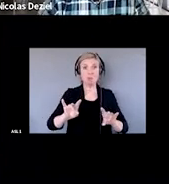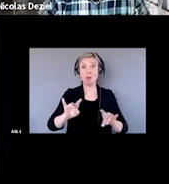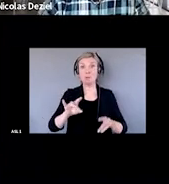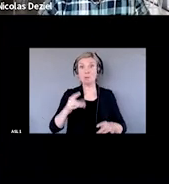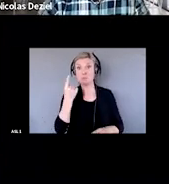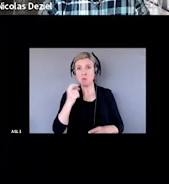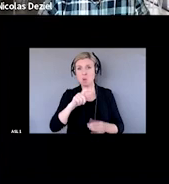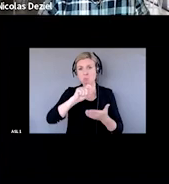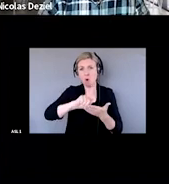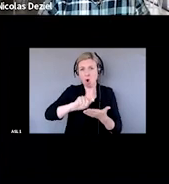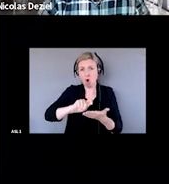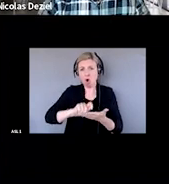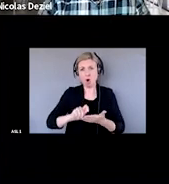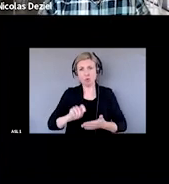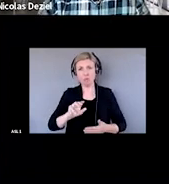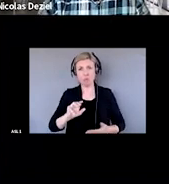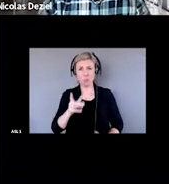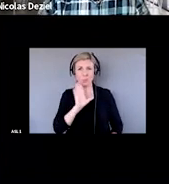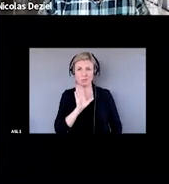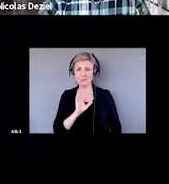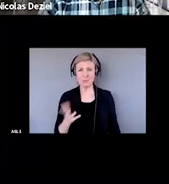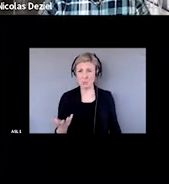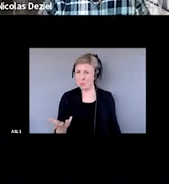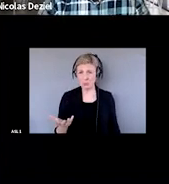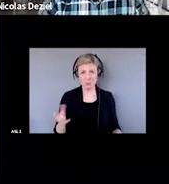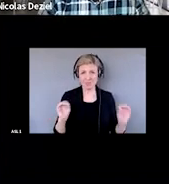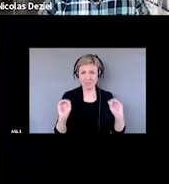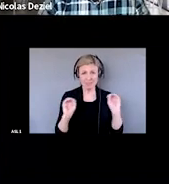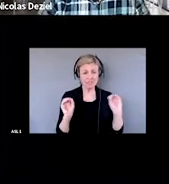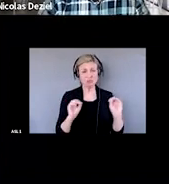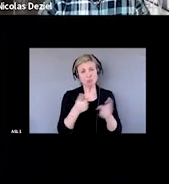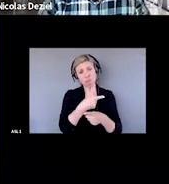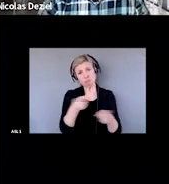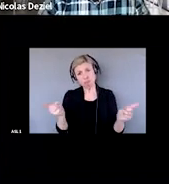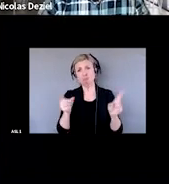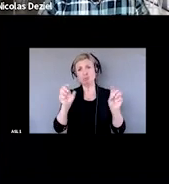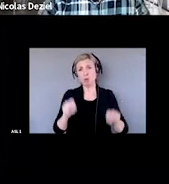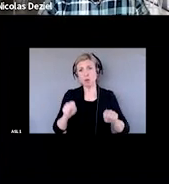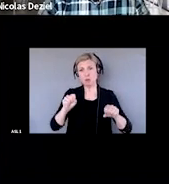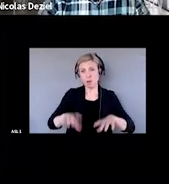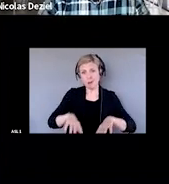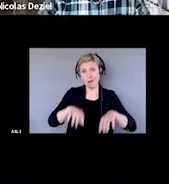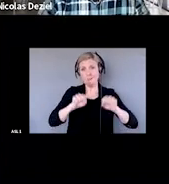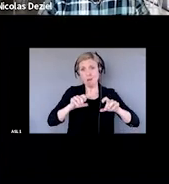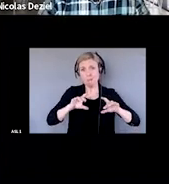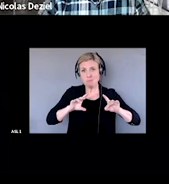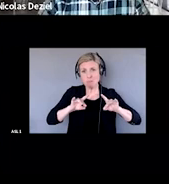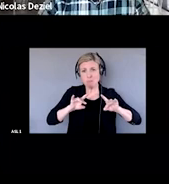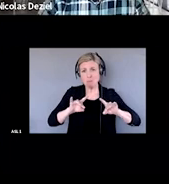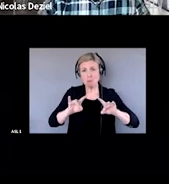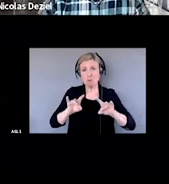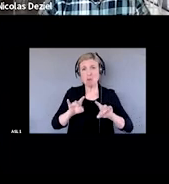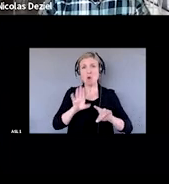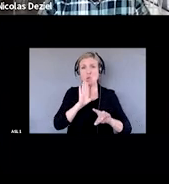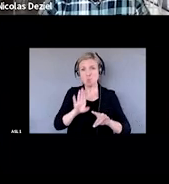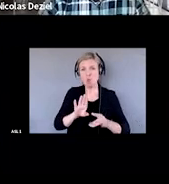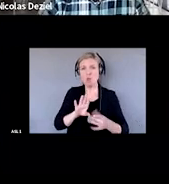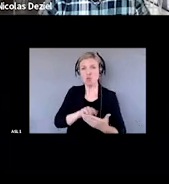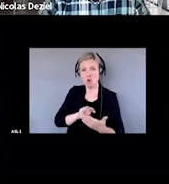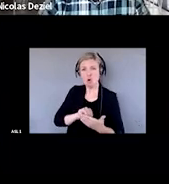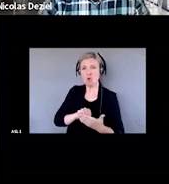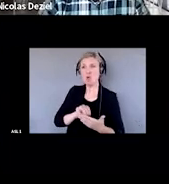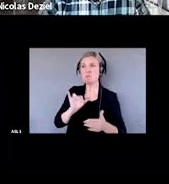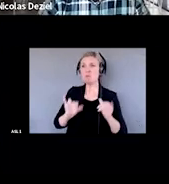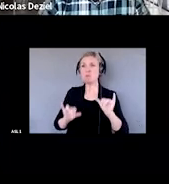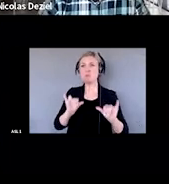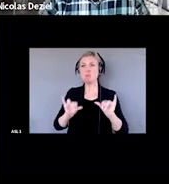own pace. And whenever you have a few minutes to spare, and you're going to learn a lot about IP through the various courses. So some